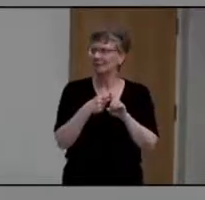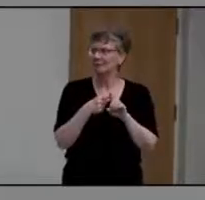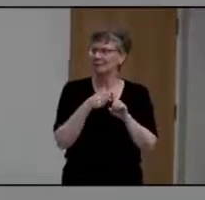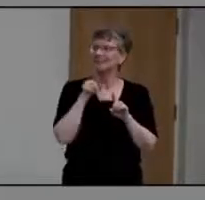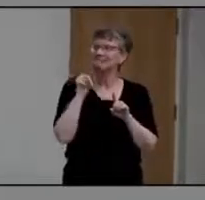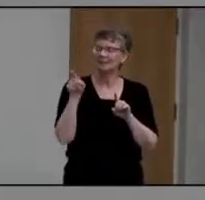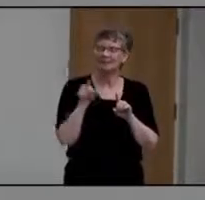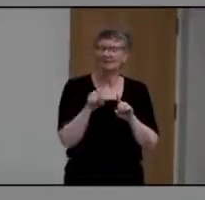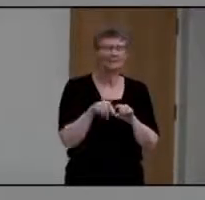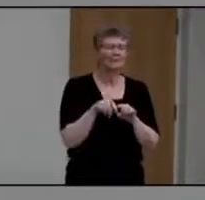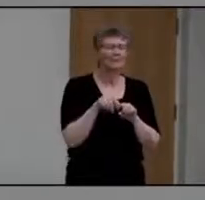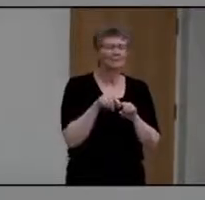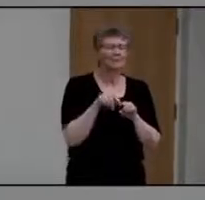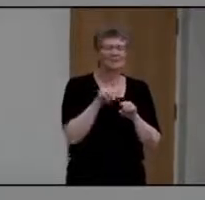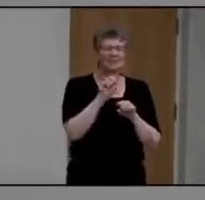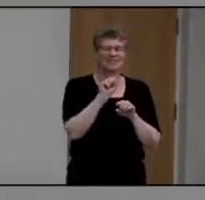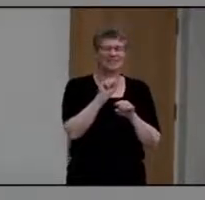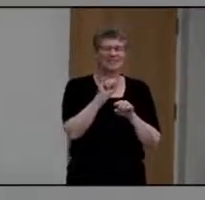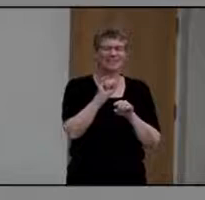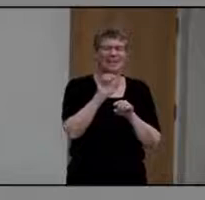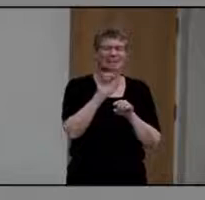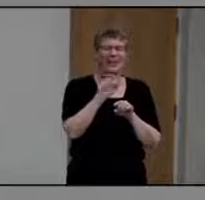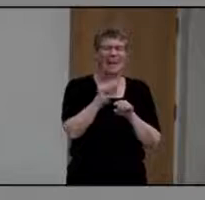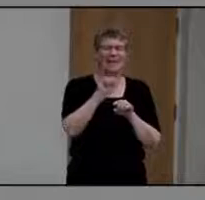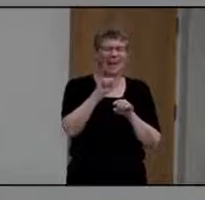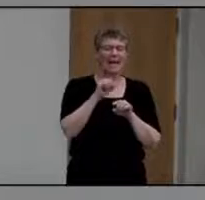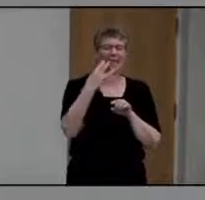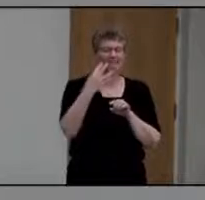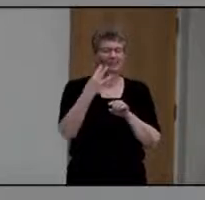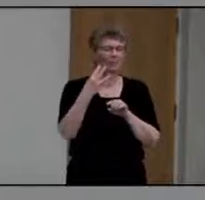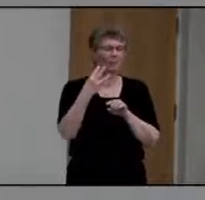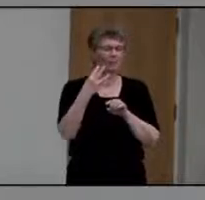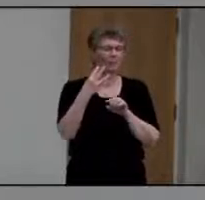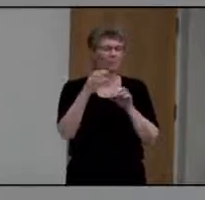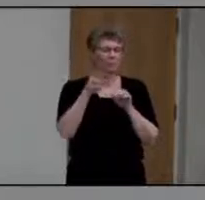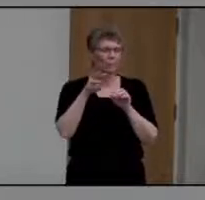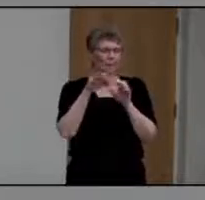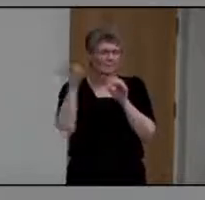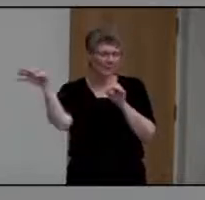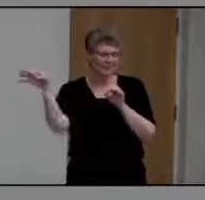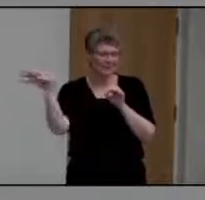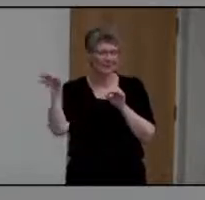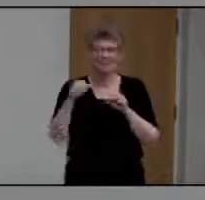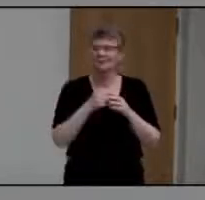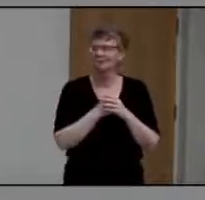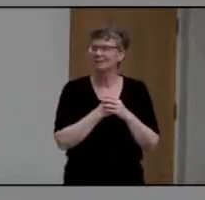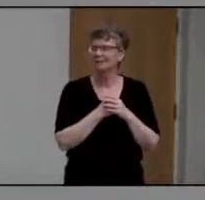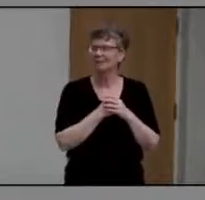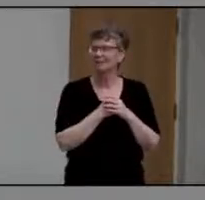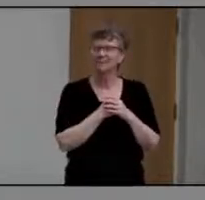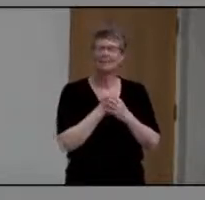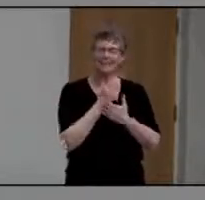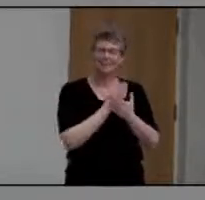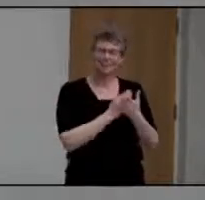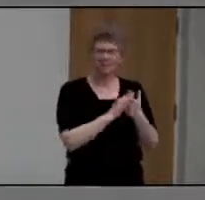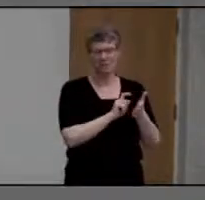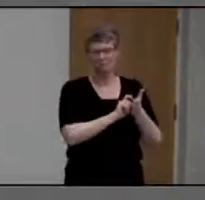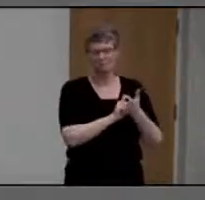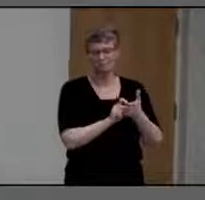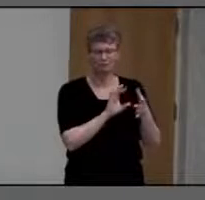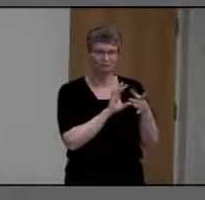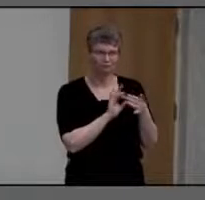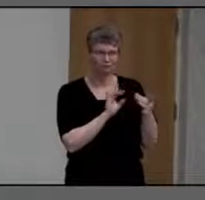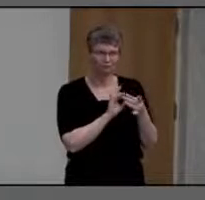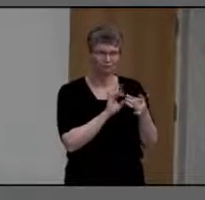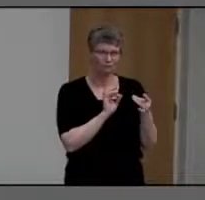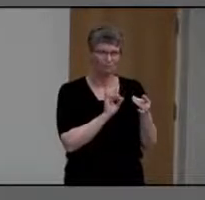well. You know, a couple of things struck me as I'm listening and kind of scribbling out some notes. And, you know, I think the one thing is if people were looking